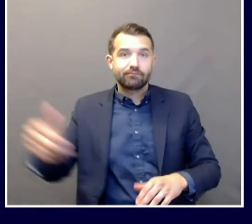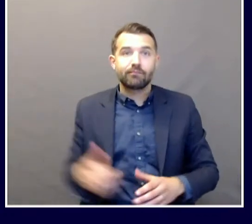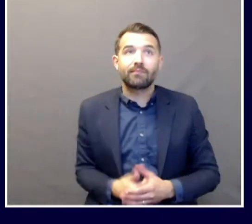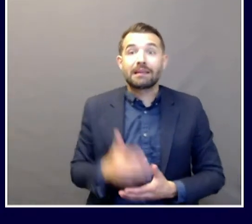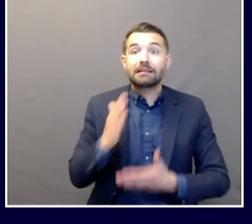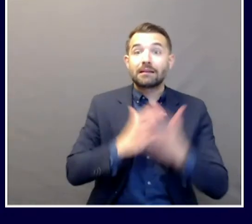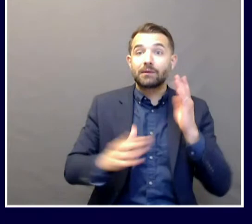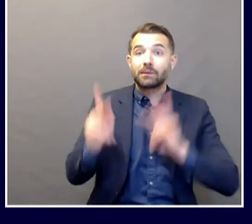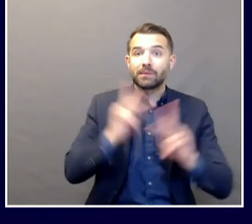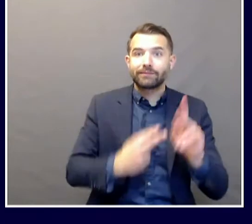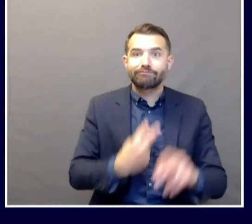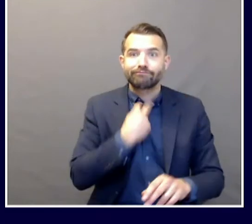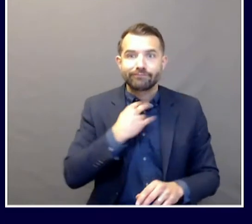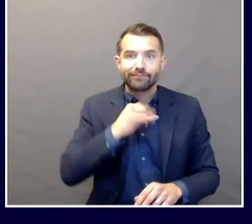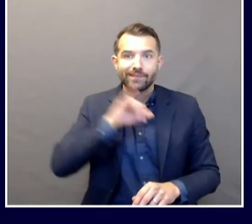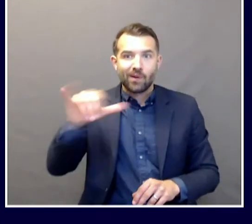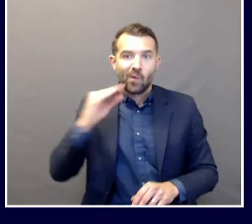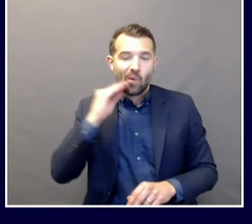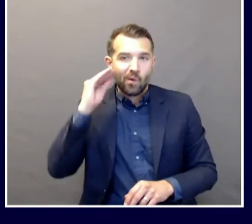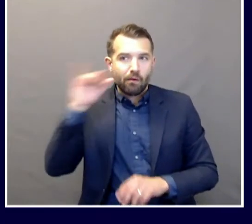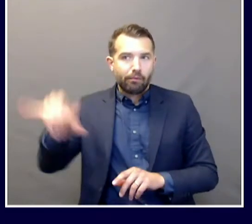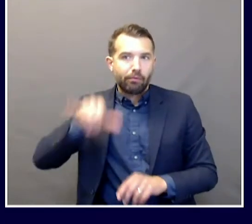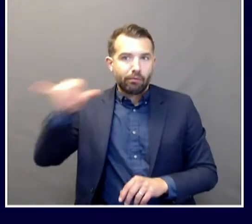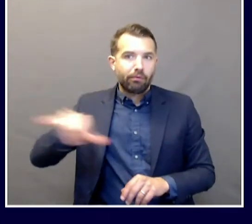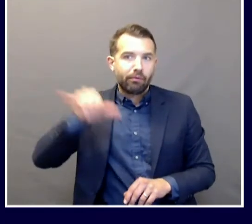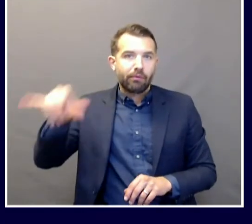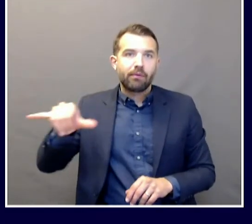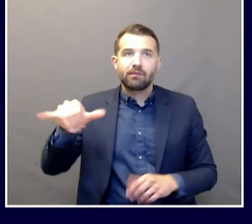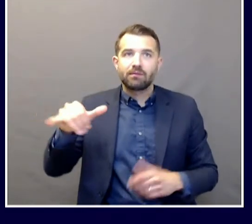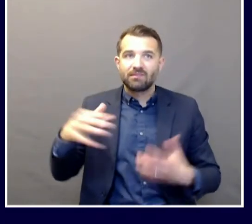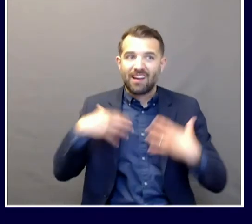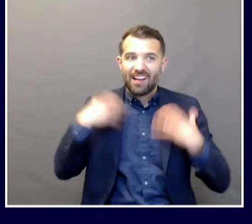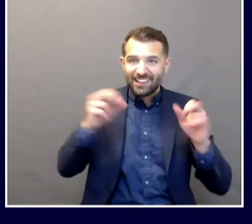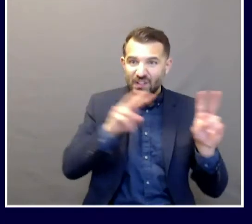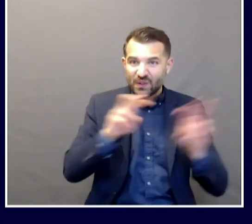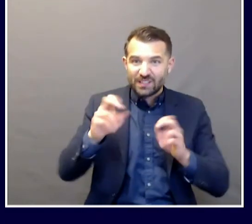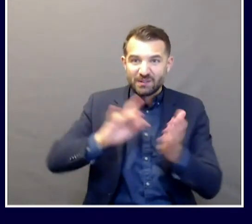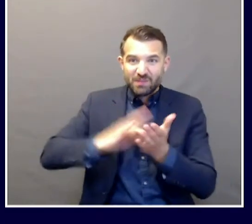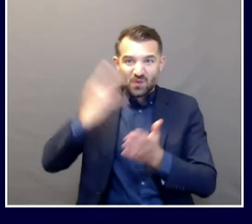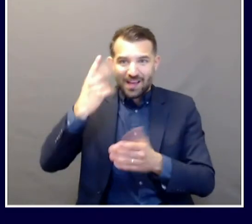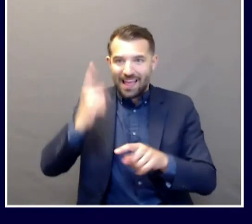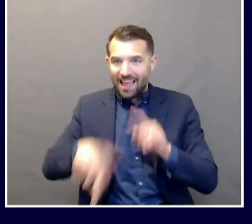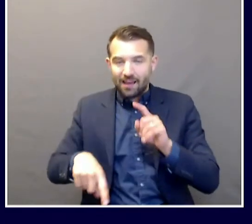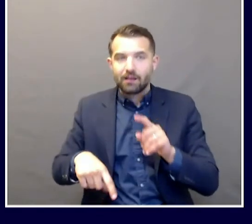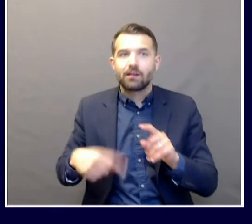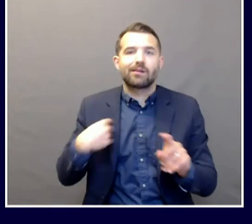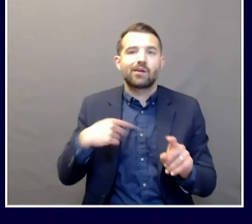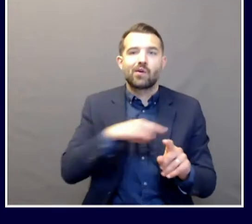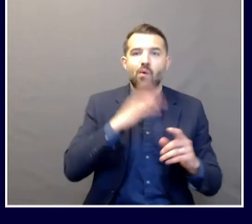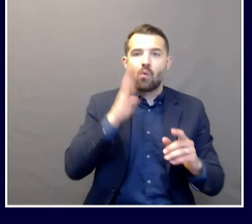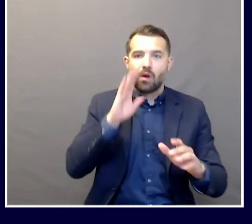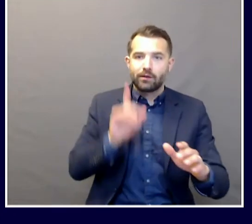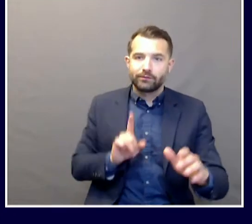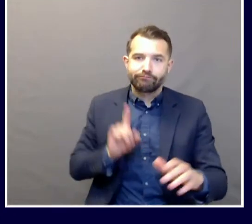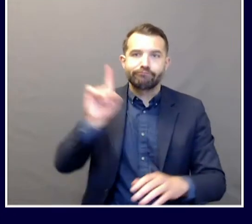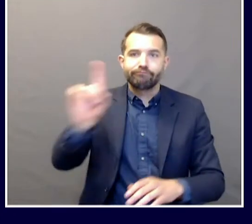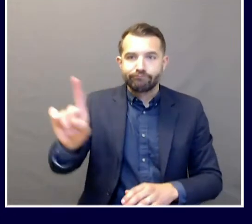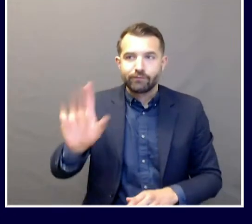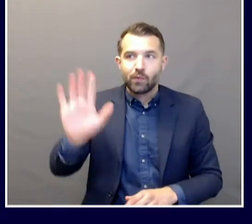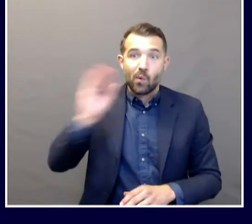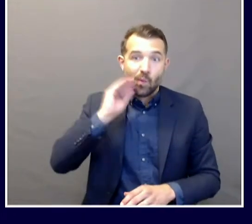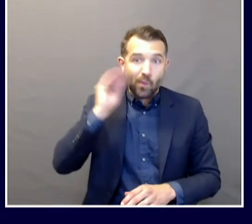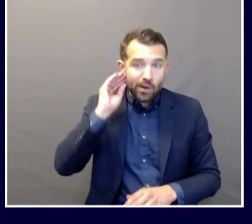got medical conditions. We are going door to door to them now, usually with vaccine in hand, so no one even has to leave their